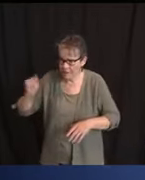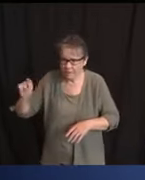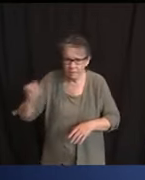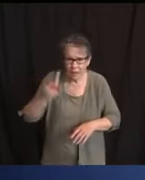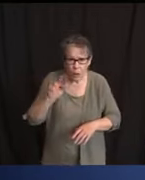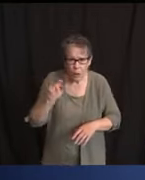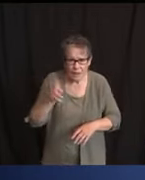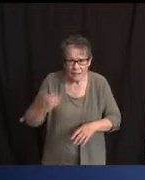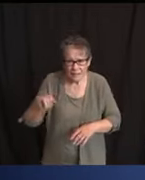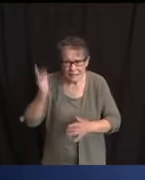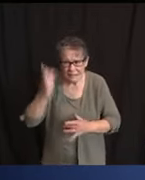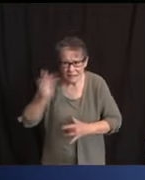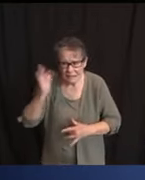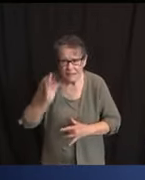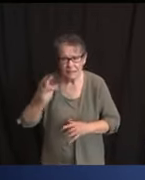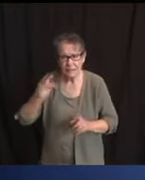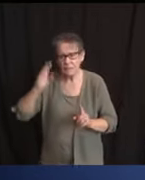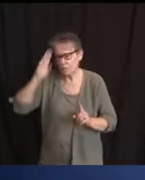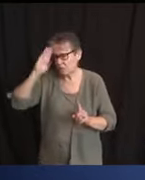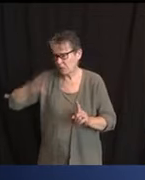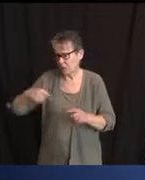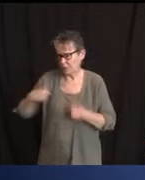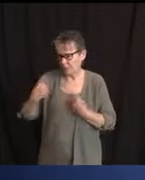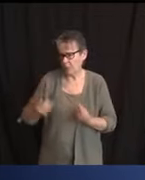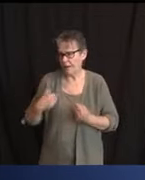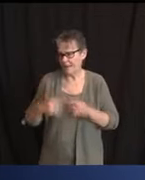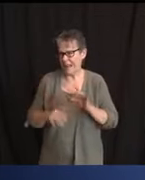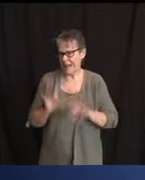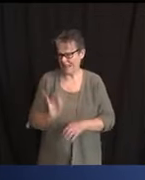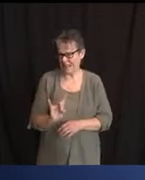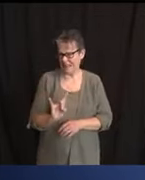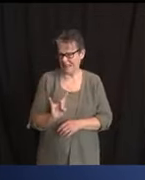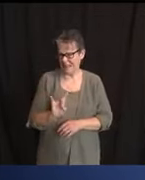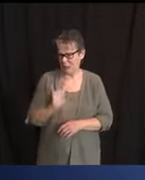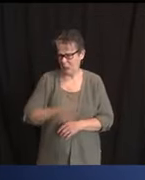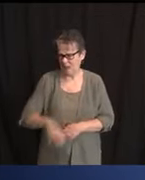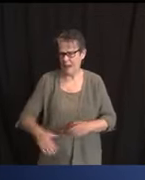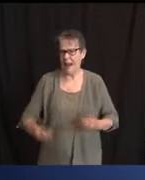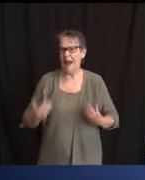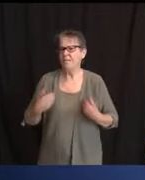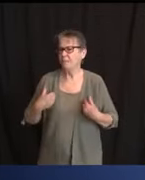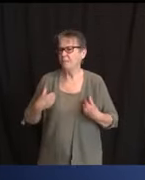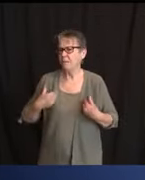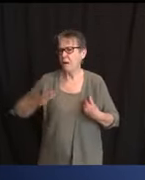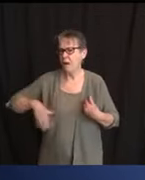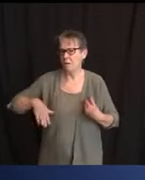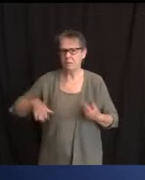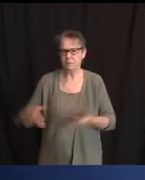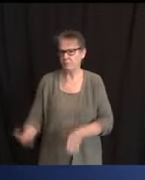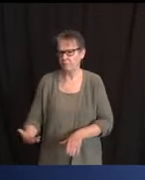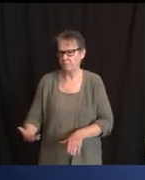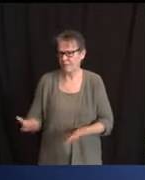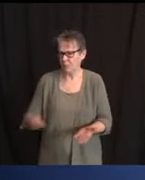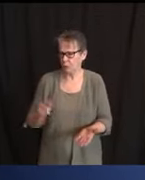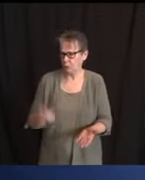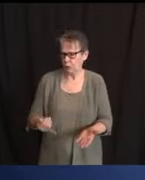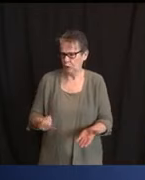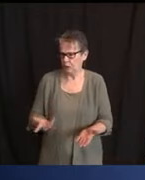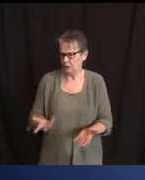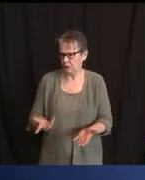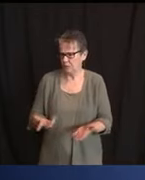of children, luckily no deaths at this time. As I said, very early in the investigation, it is not yet clear whether these are